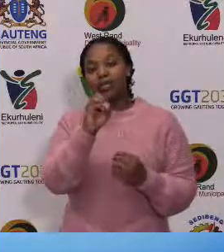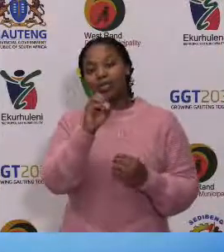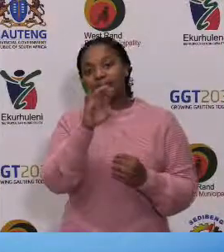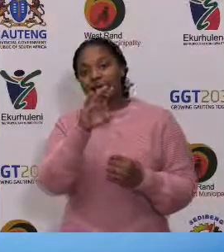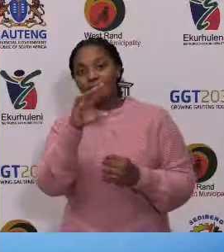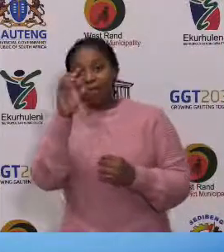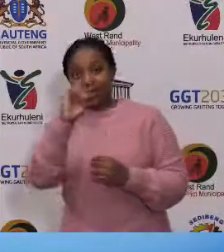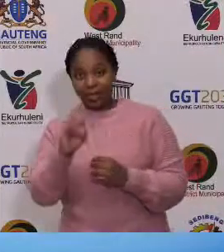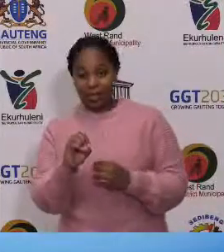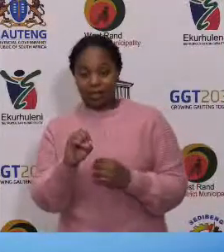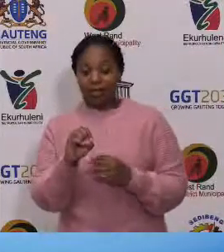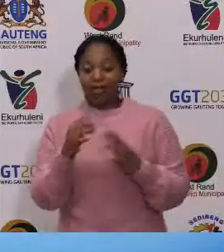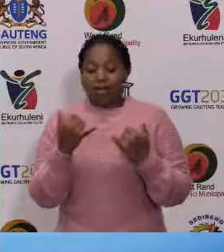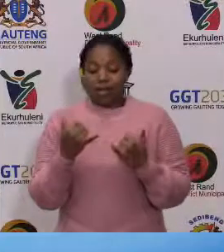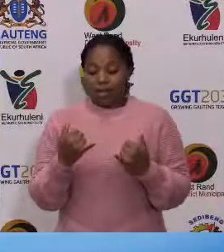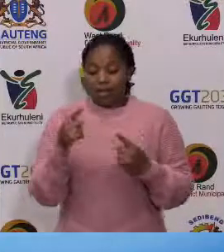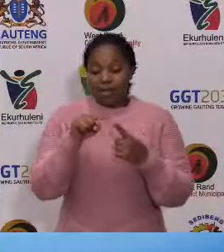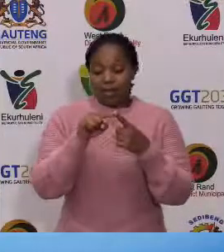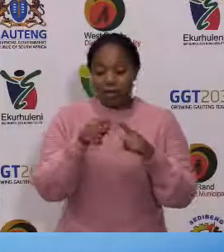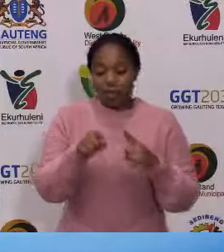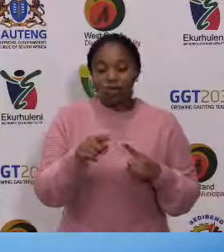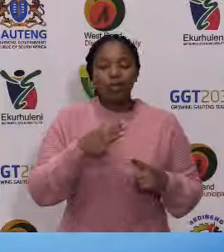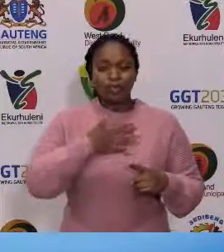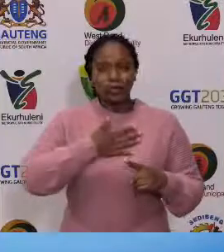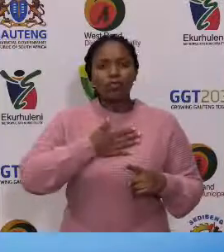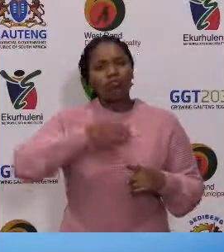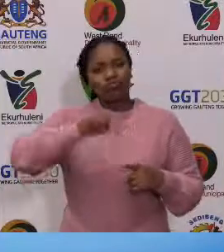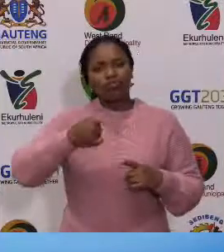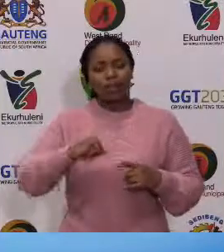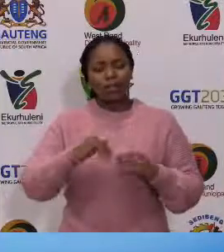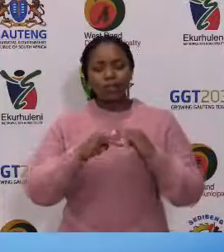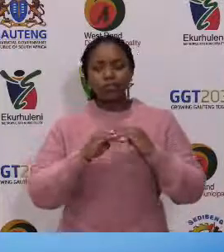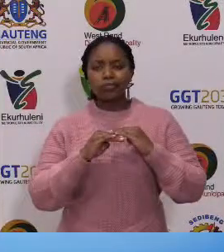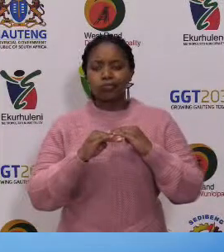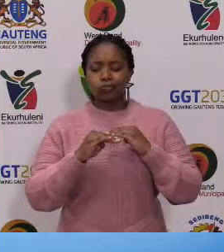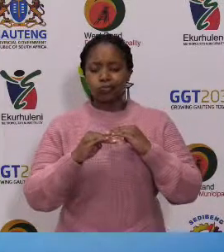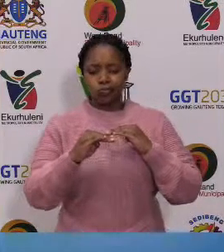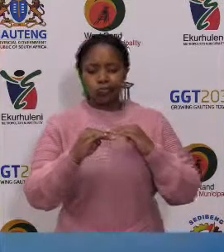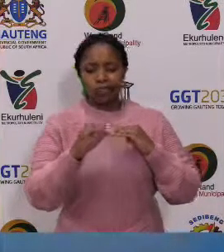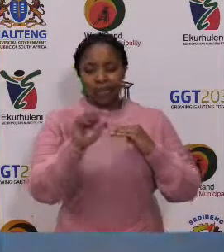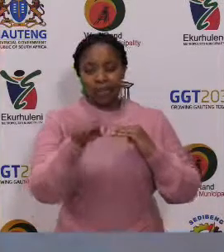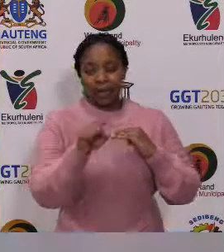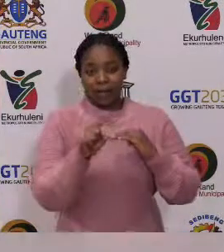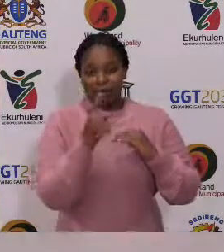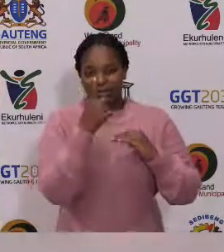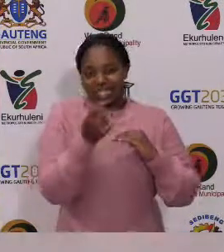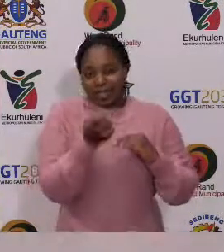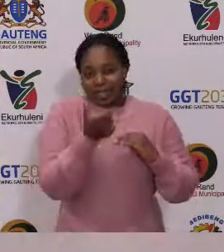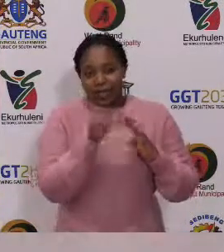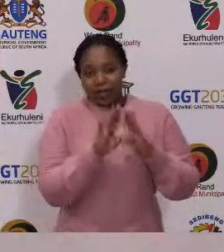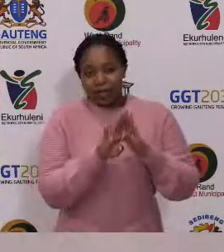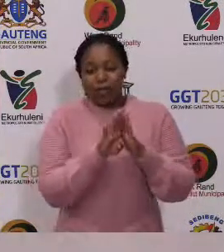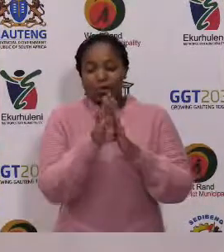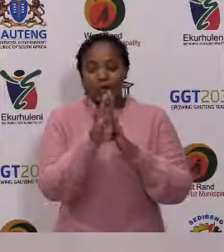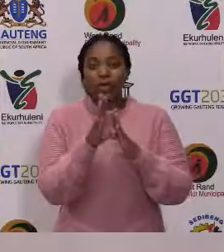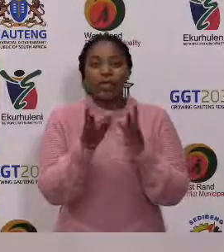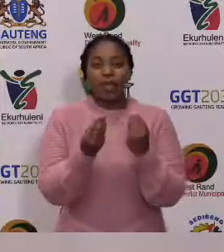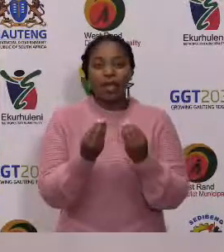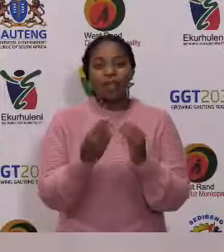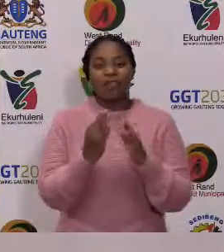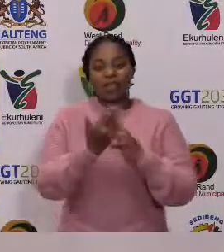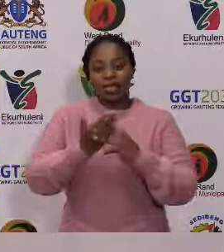And so at that point, we actually felt that we were still in a fairly stable position, but we were seeing an increase in the number of cases week on week